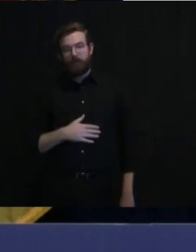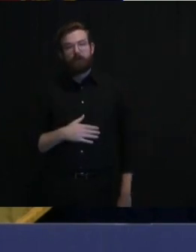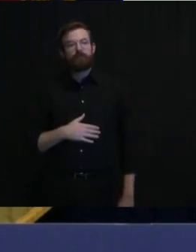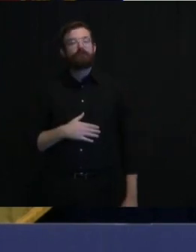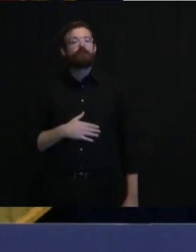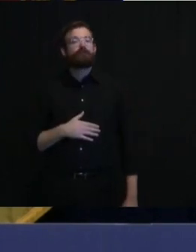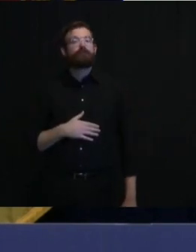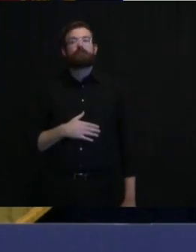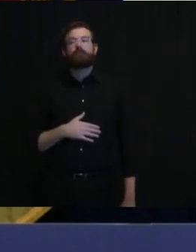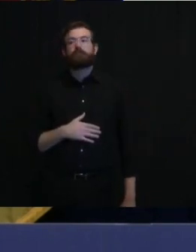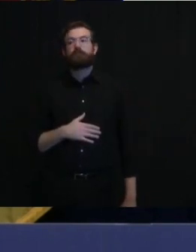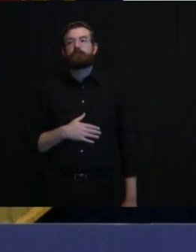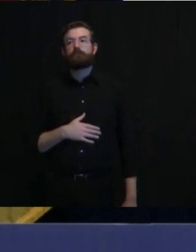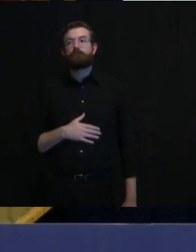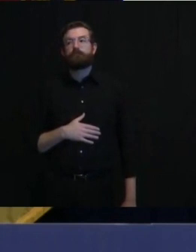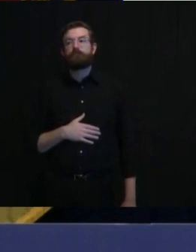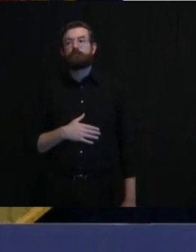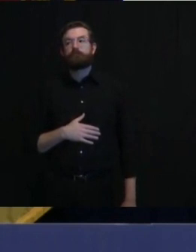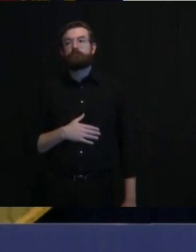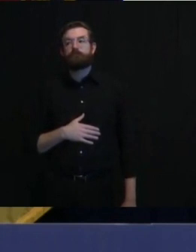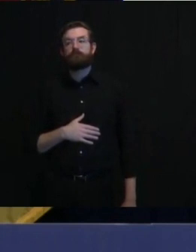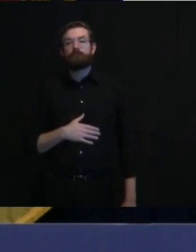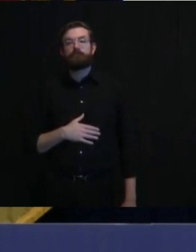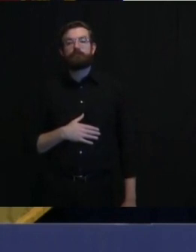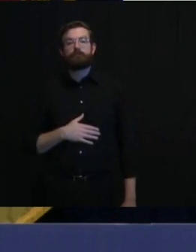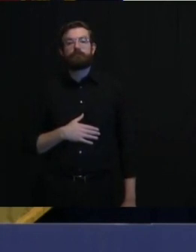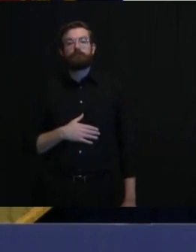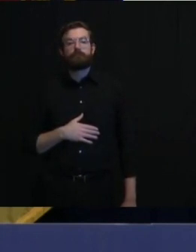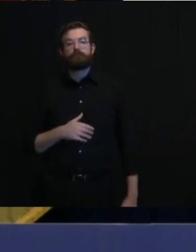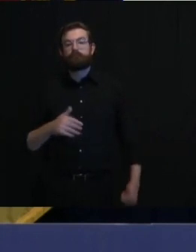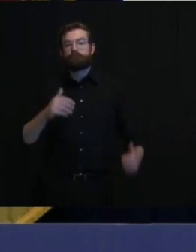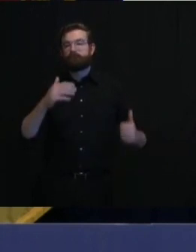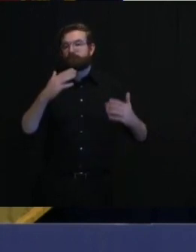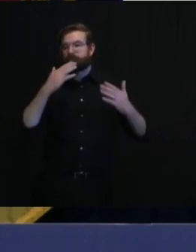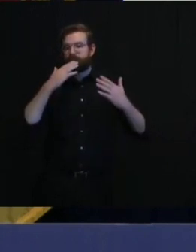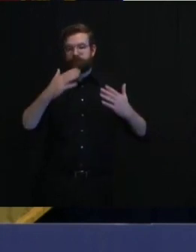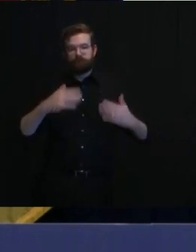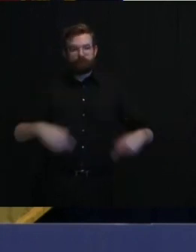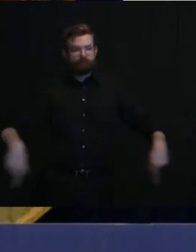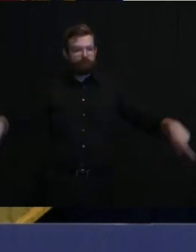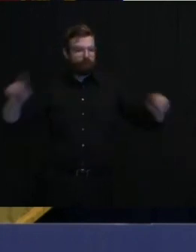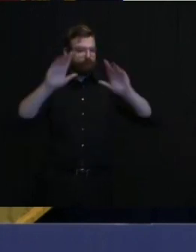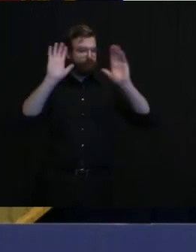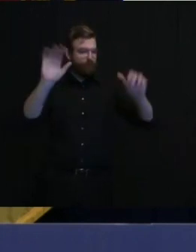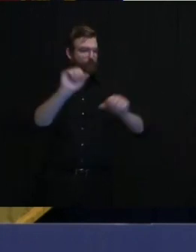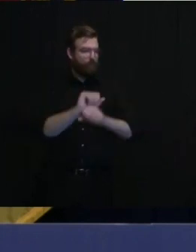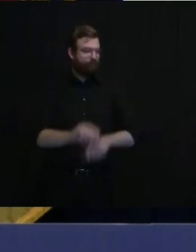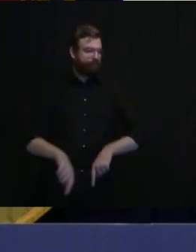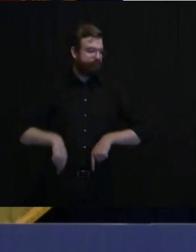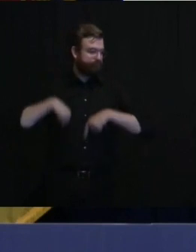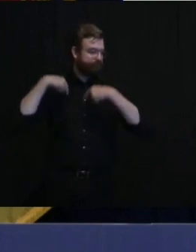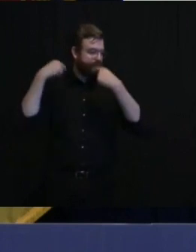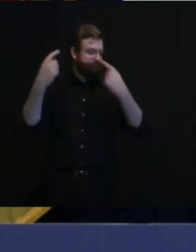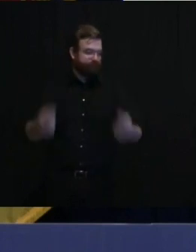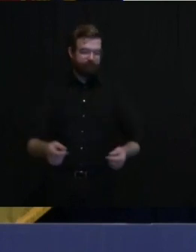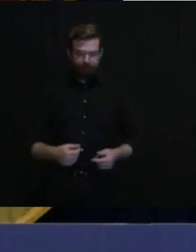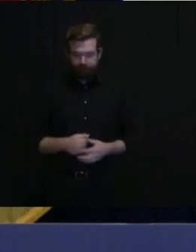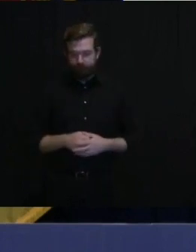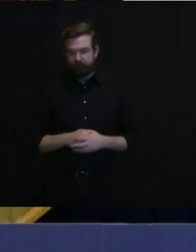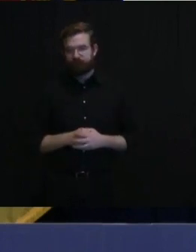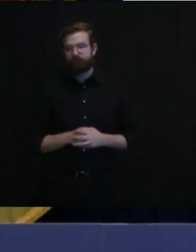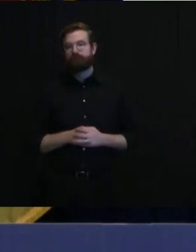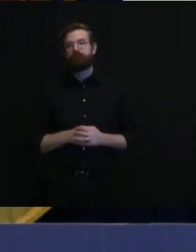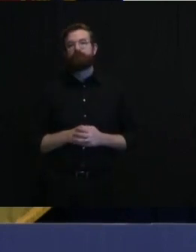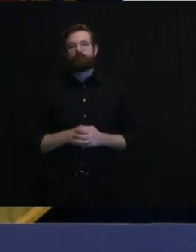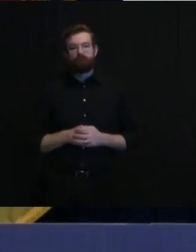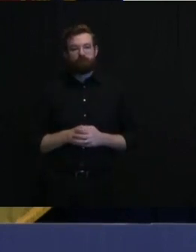the place we are, and just by the millions. I want to not only thank you, but ask you to keep it